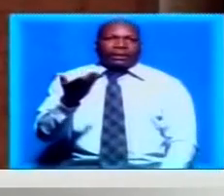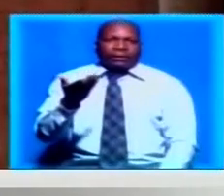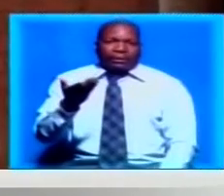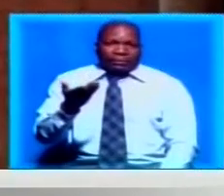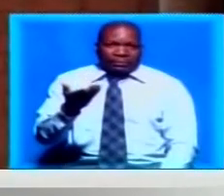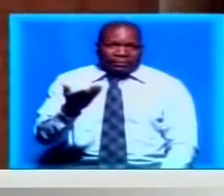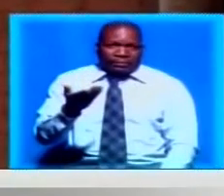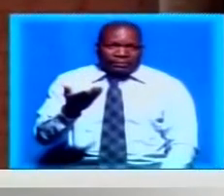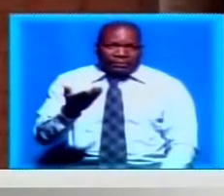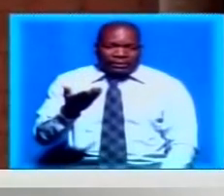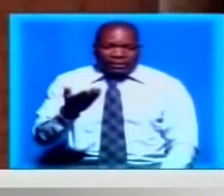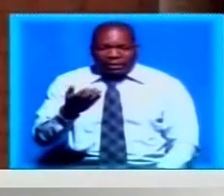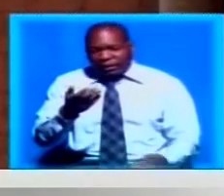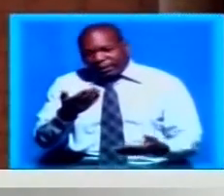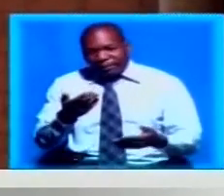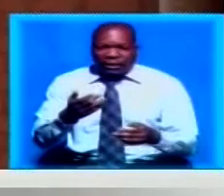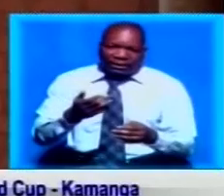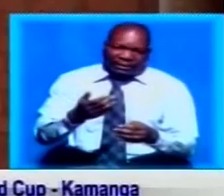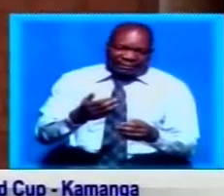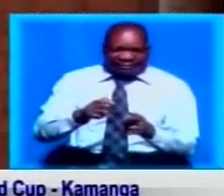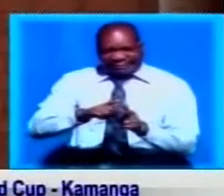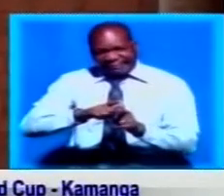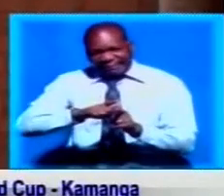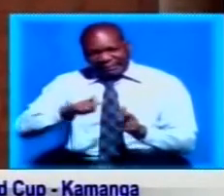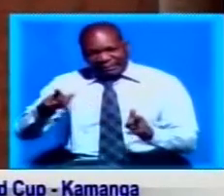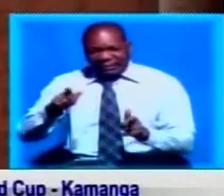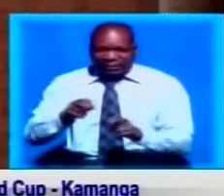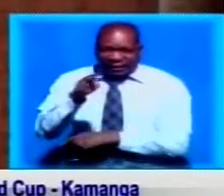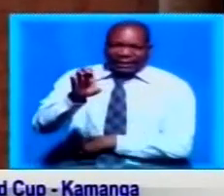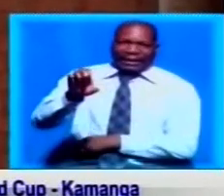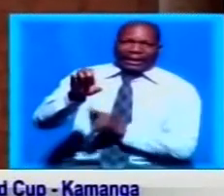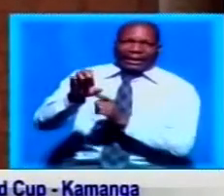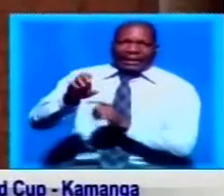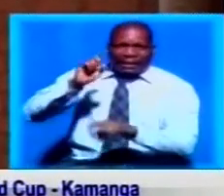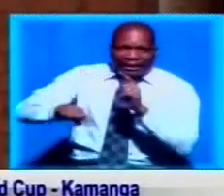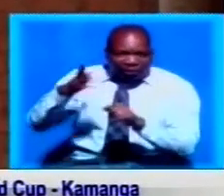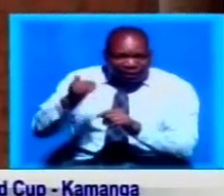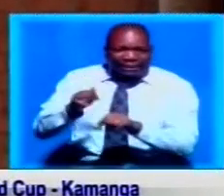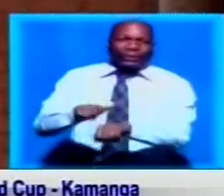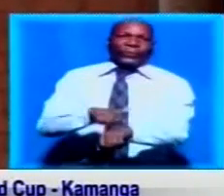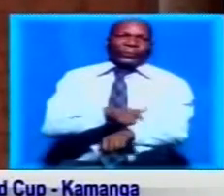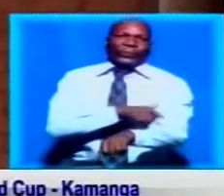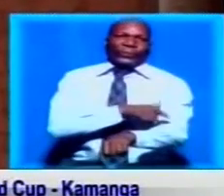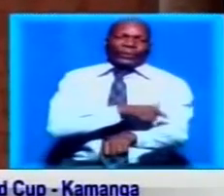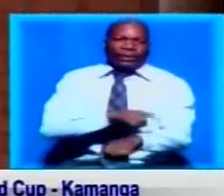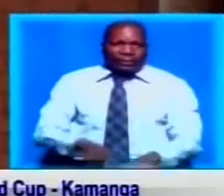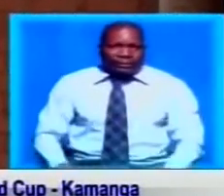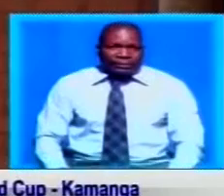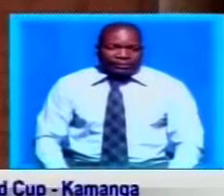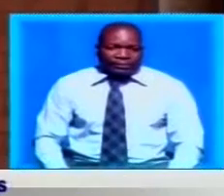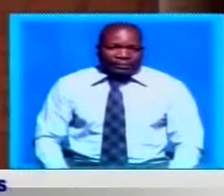do an area of the size of an hectare, it takes quite a long time. We would want